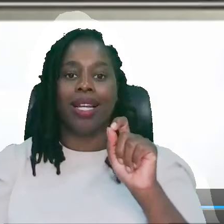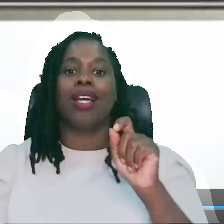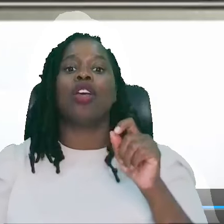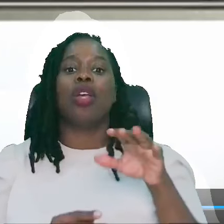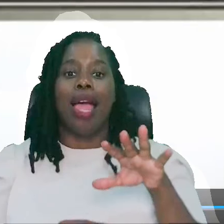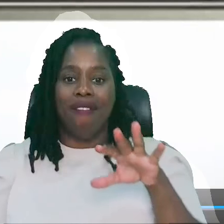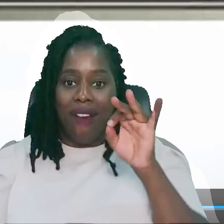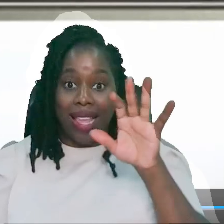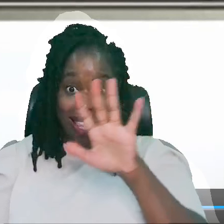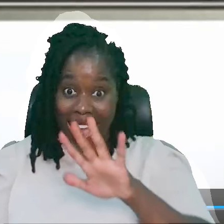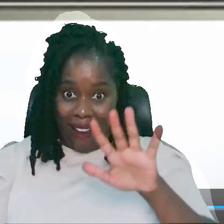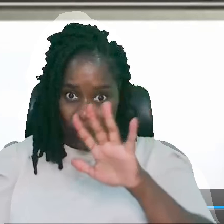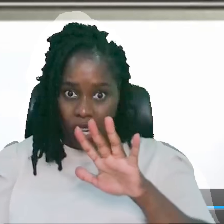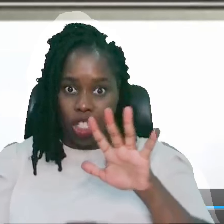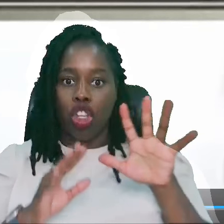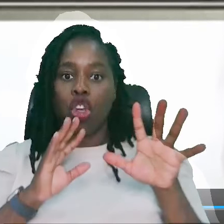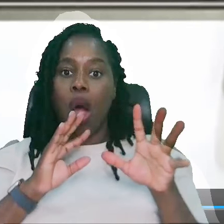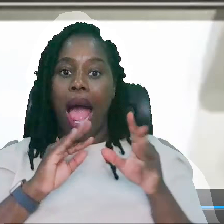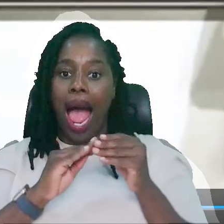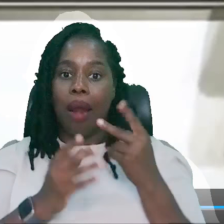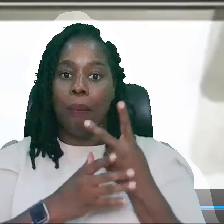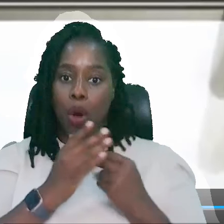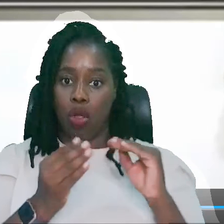more thing.